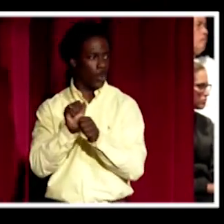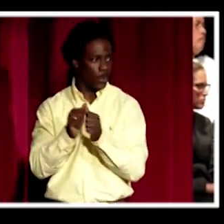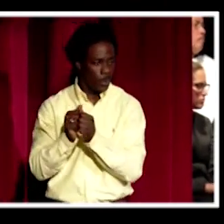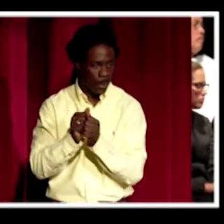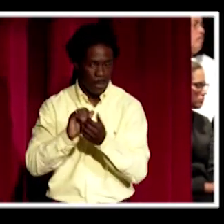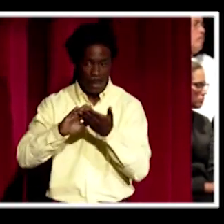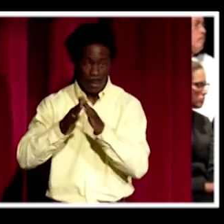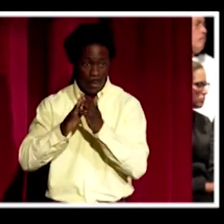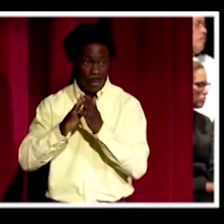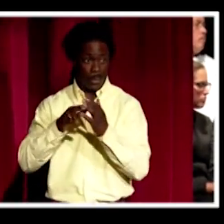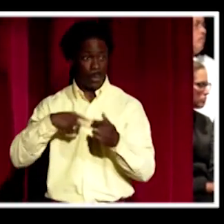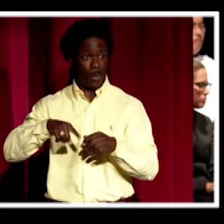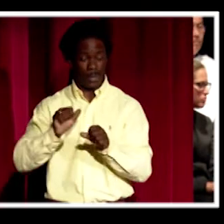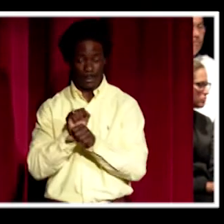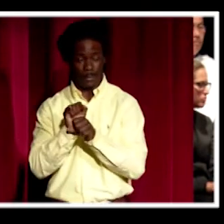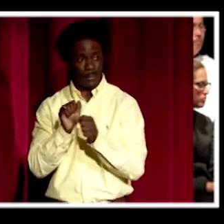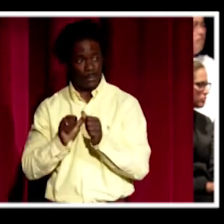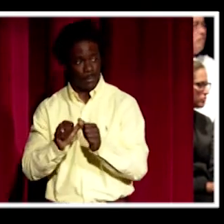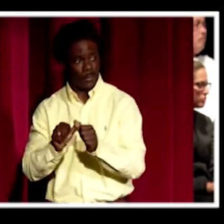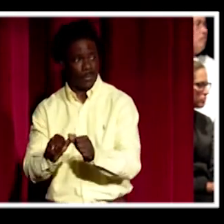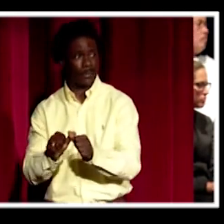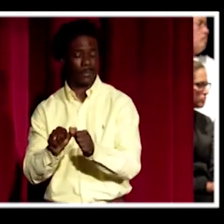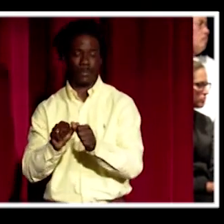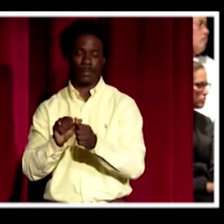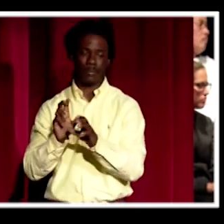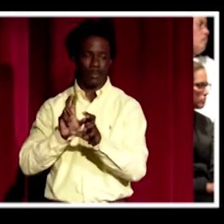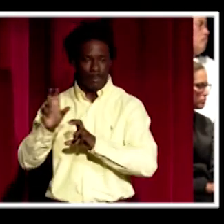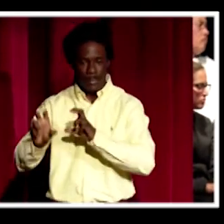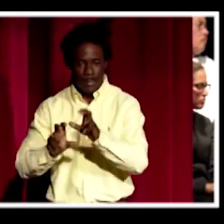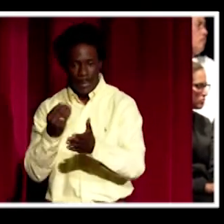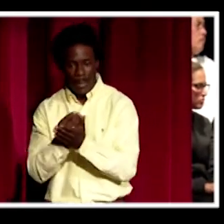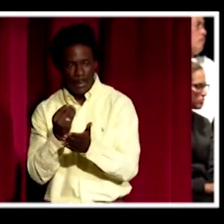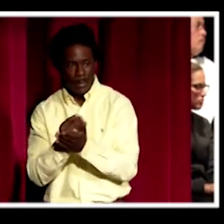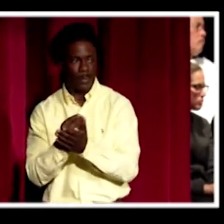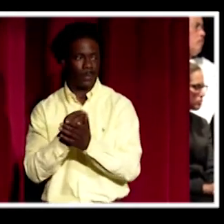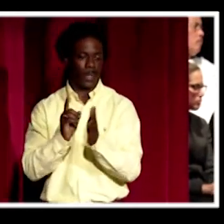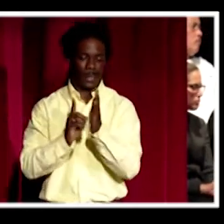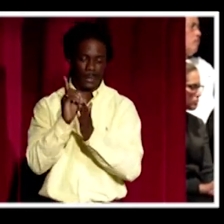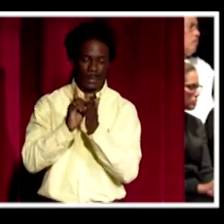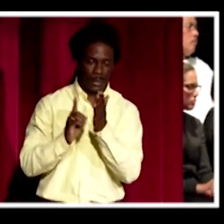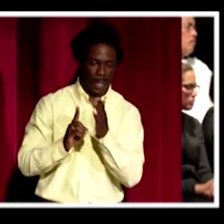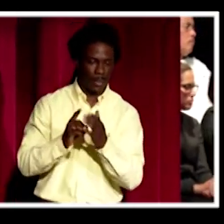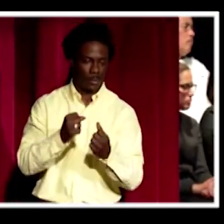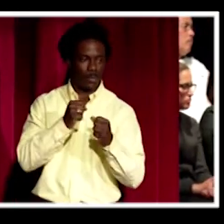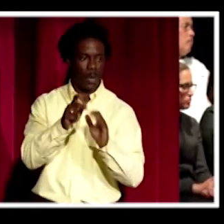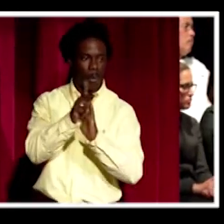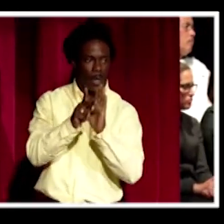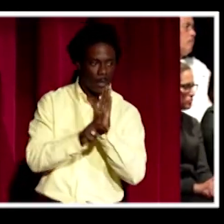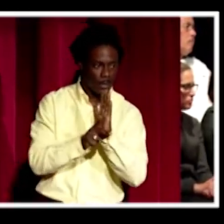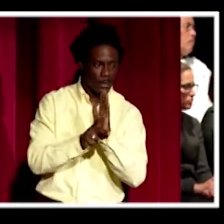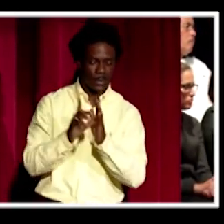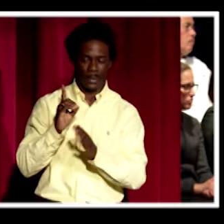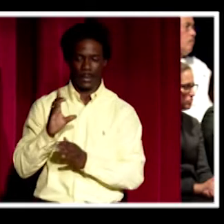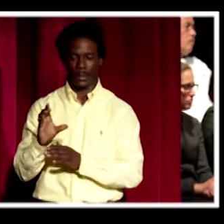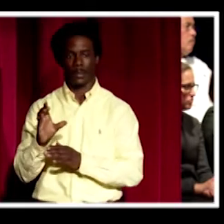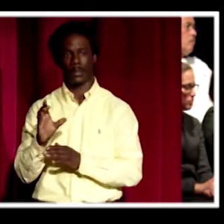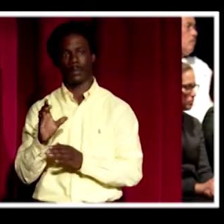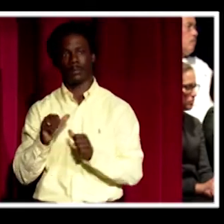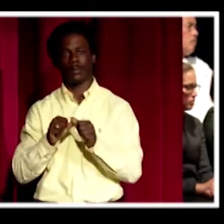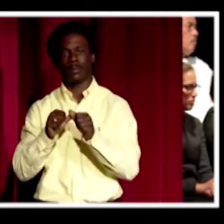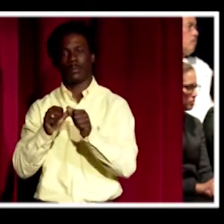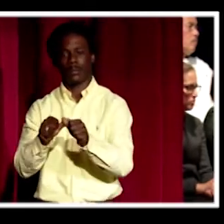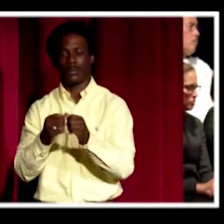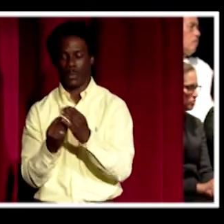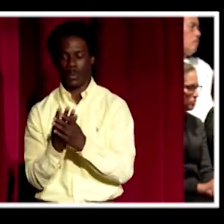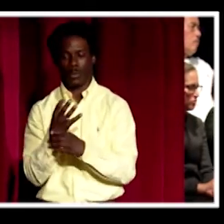we continue to make unprecedented investments and design stronger policies, DC is going to continue